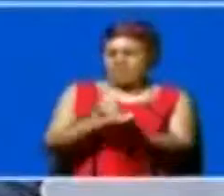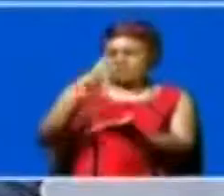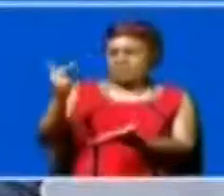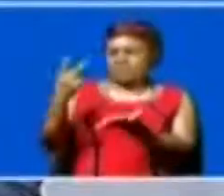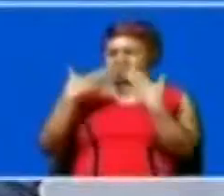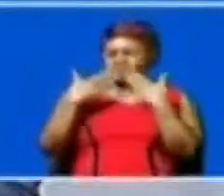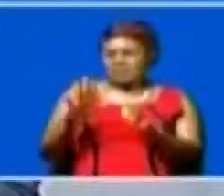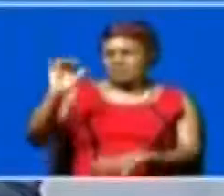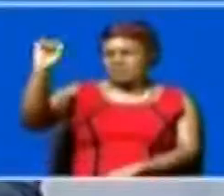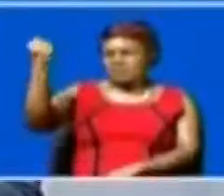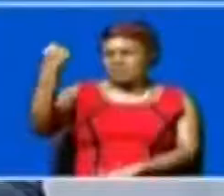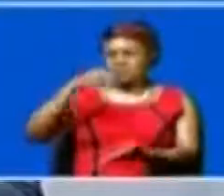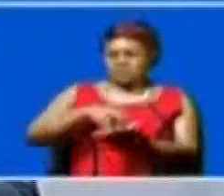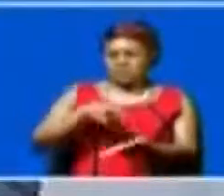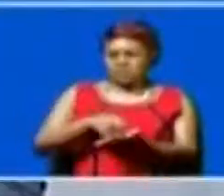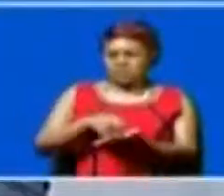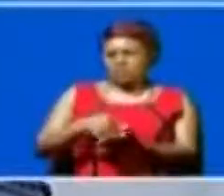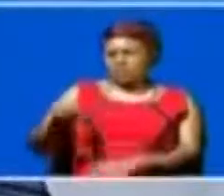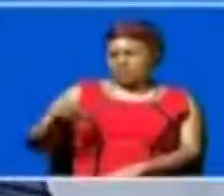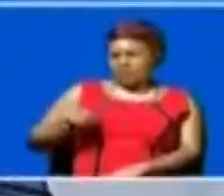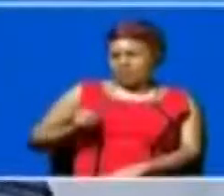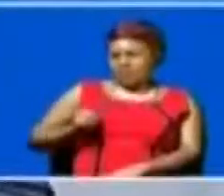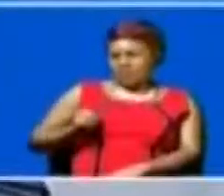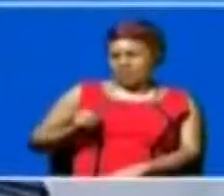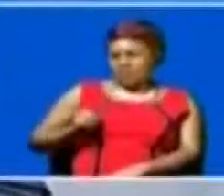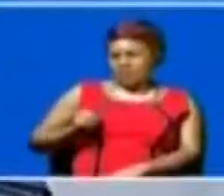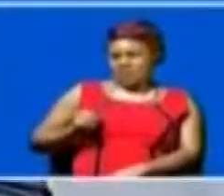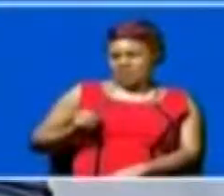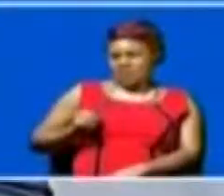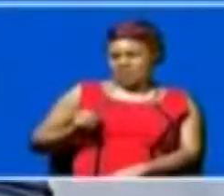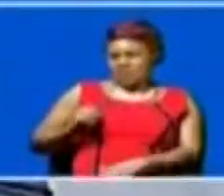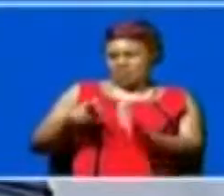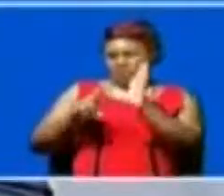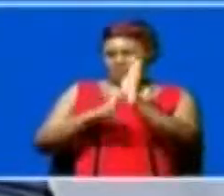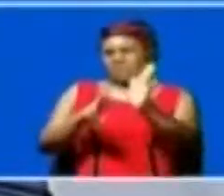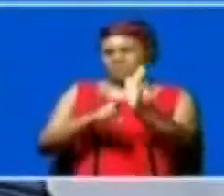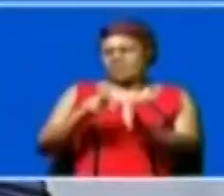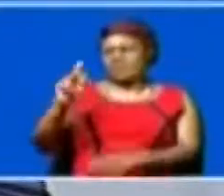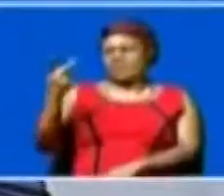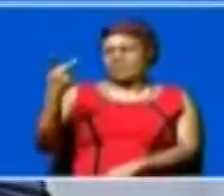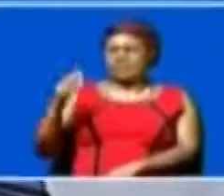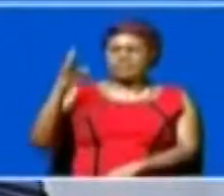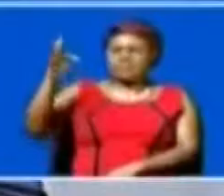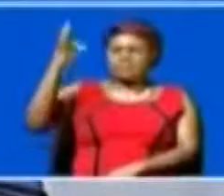to finish in the fifth place. The youngster now has set her sights on representing the senior team in the future.